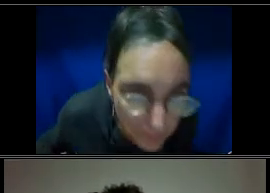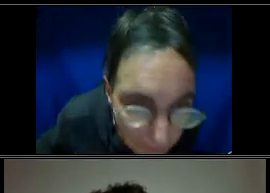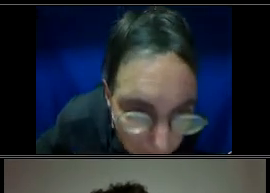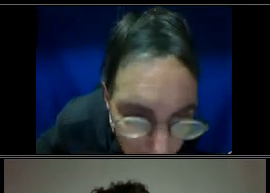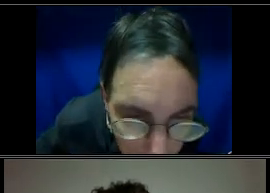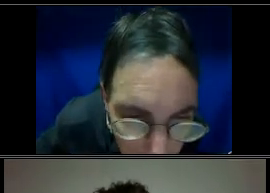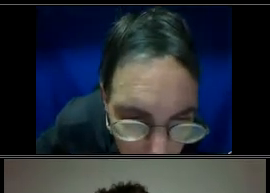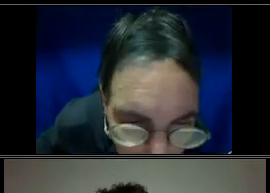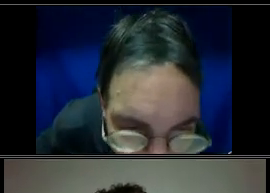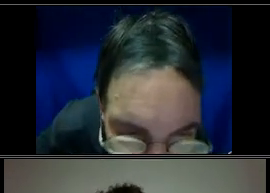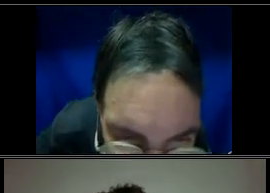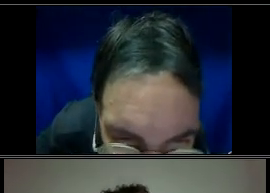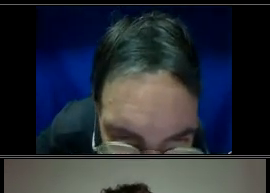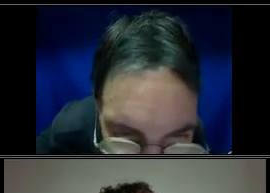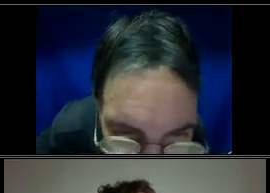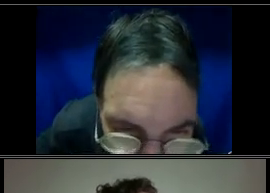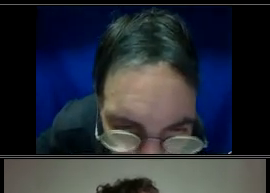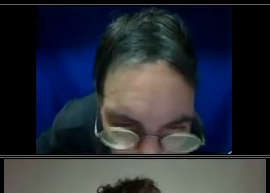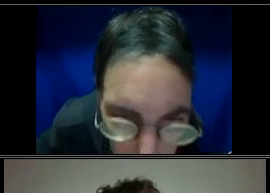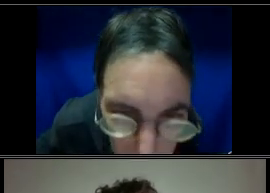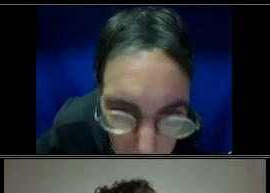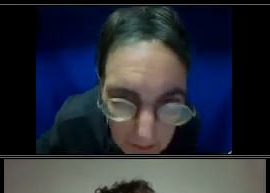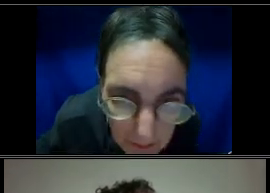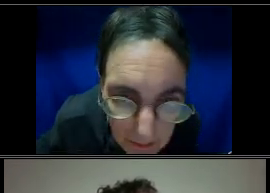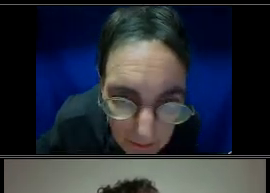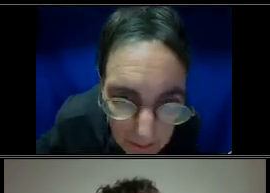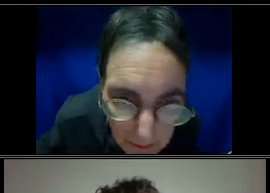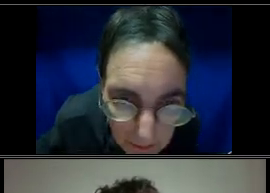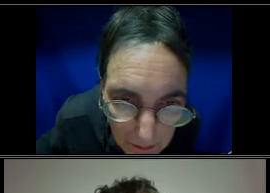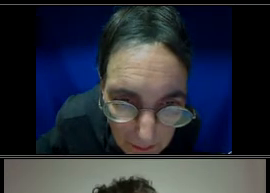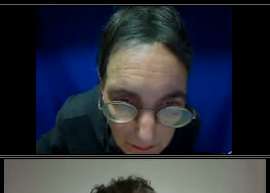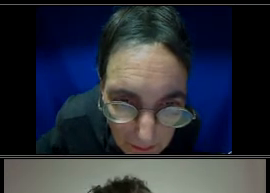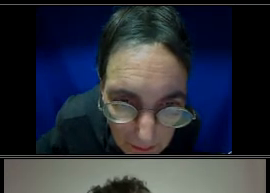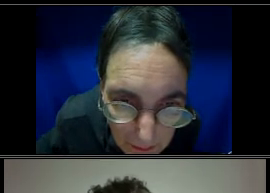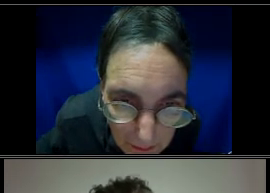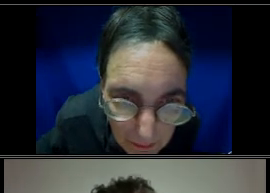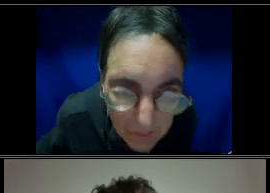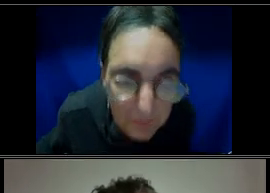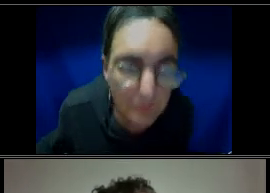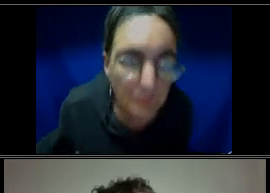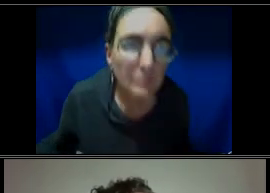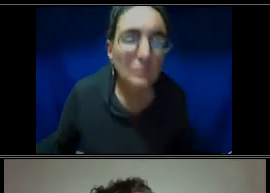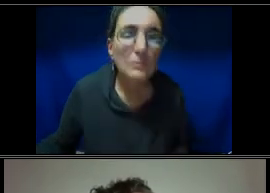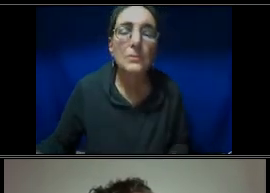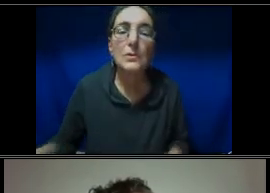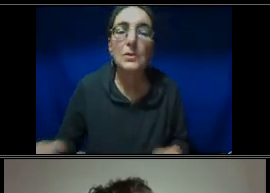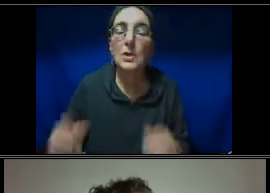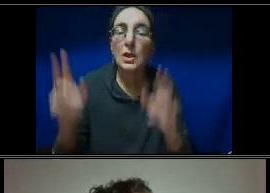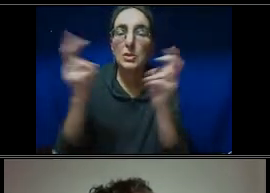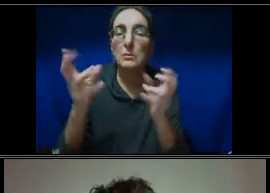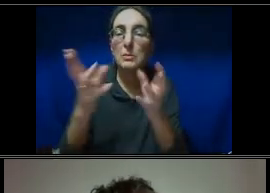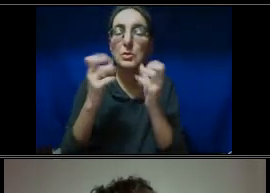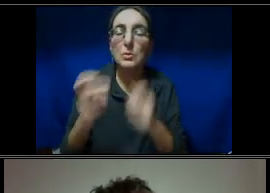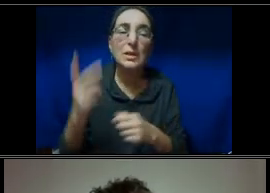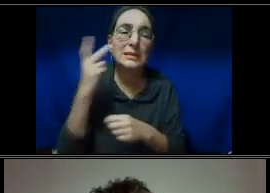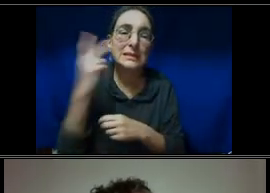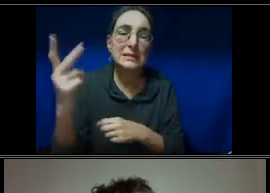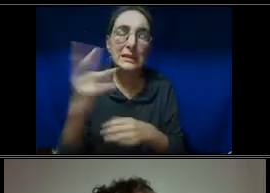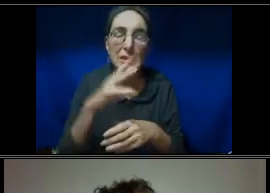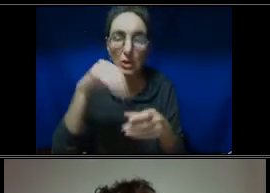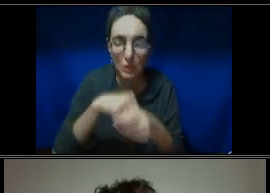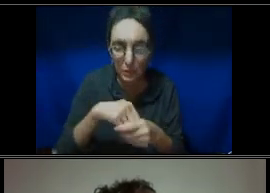Topics that we would like to see being held by the roundtable or future advisory committees include